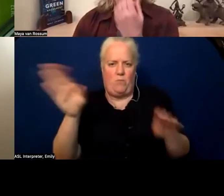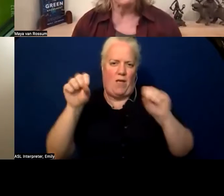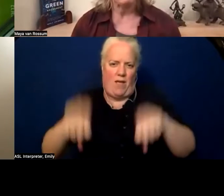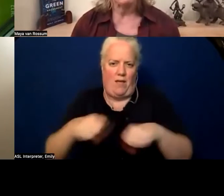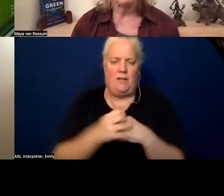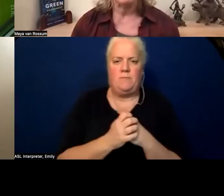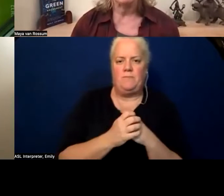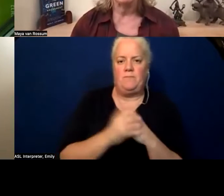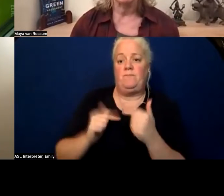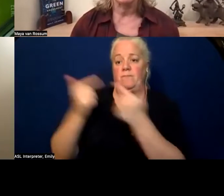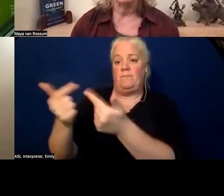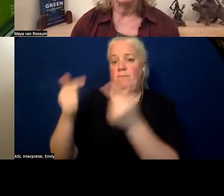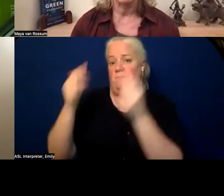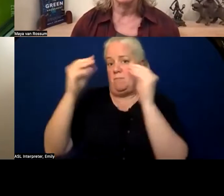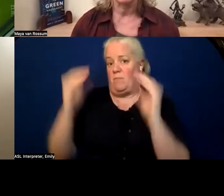Professor Bratspies.